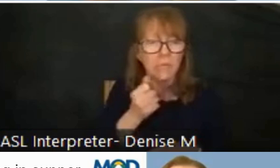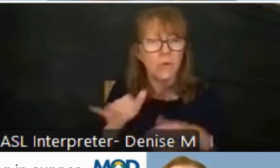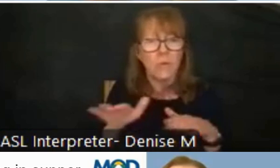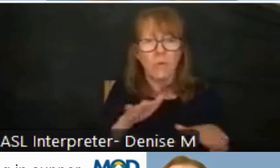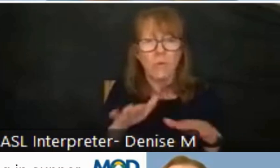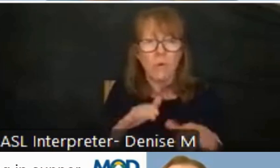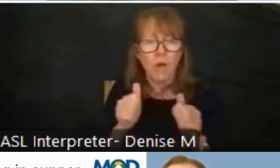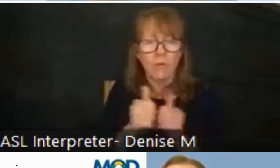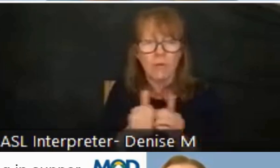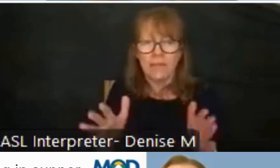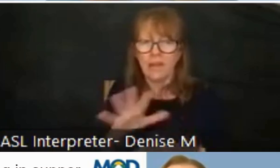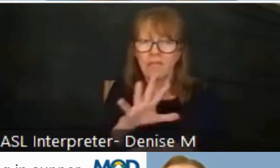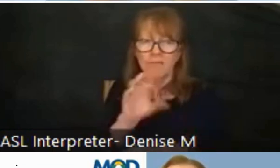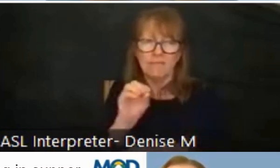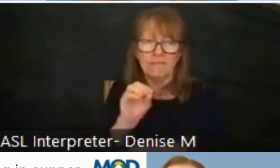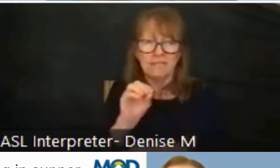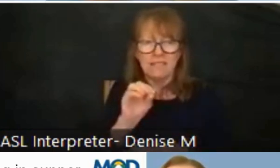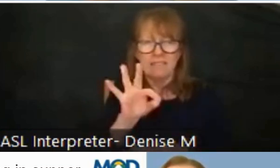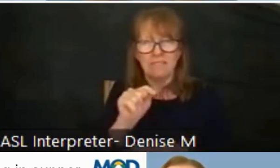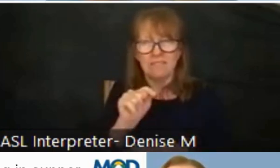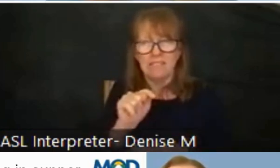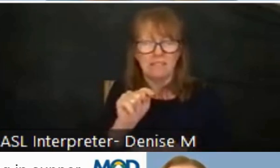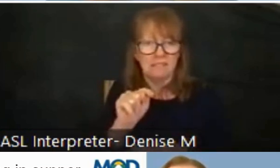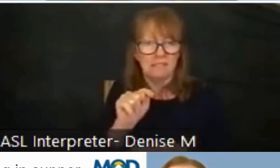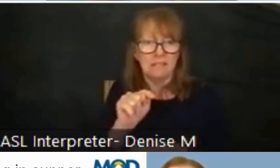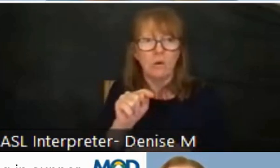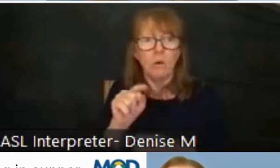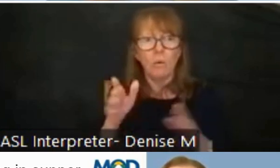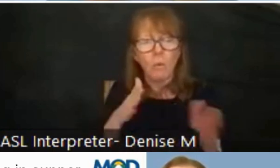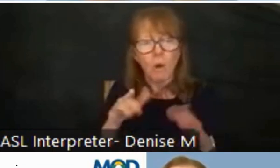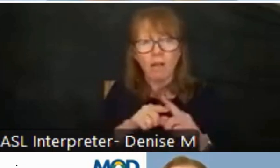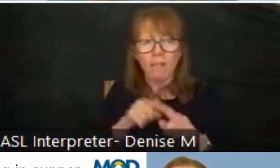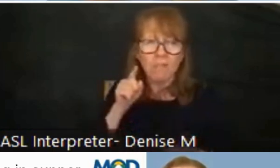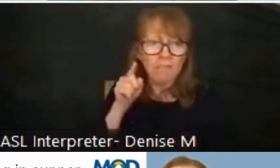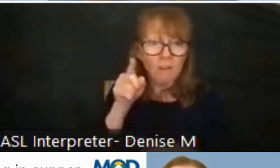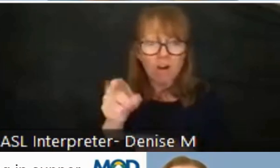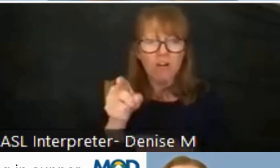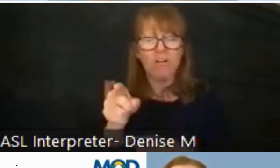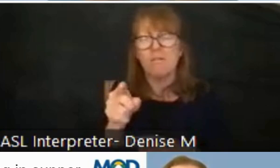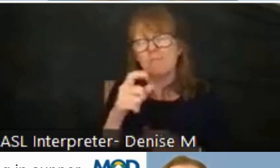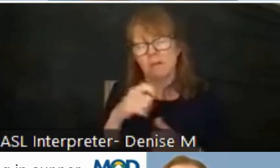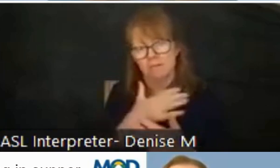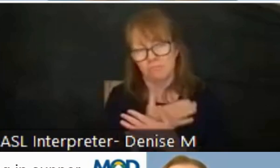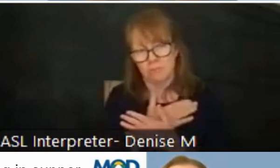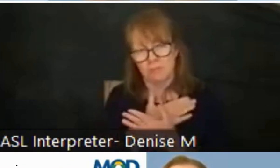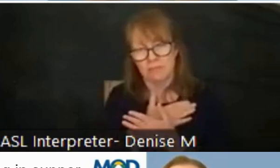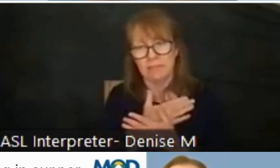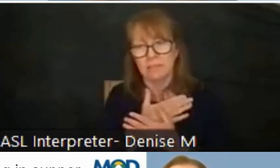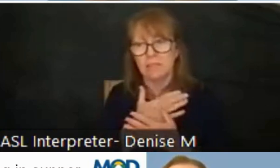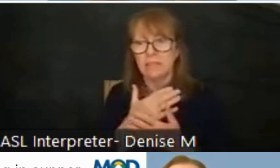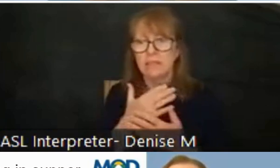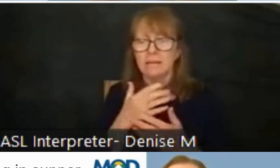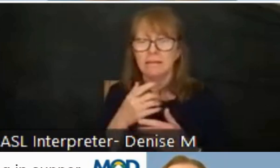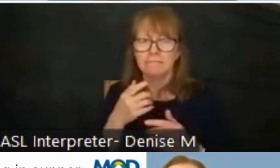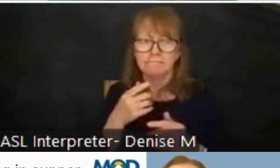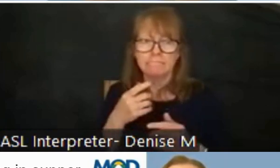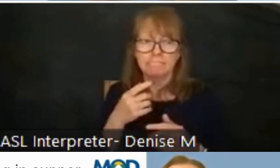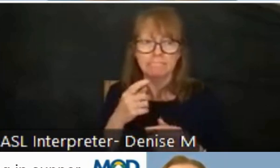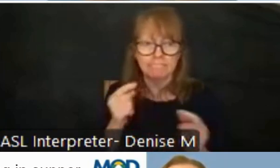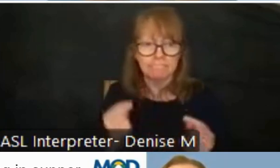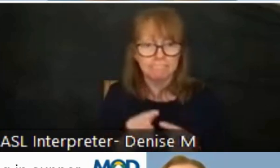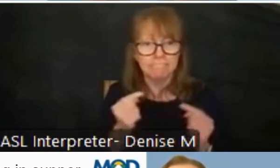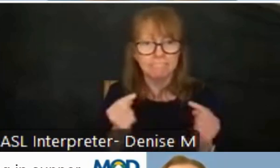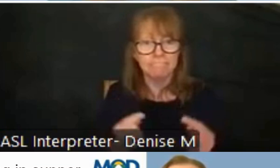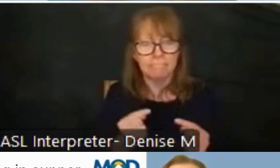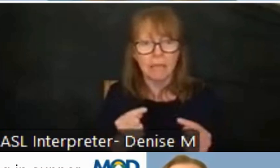rest. Tia had an assigned parking space close to her unit at her last apartment, and I saw improvement in her conditions when she was given